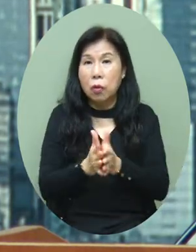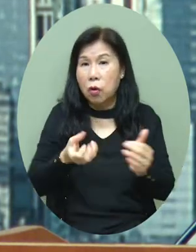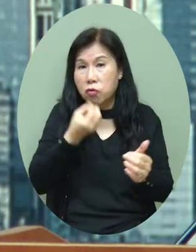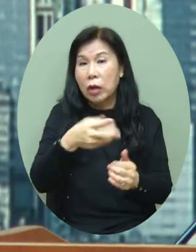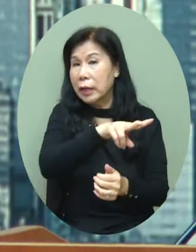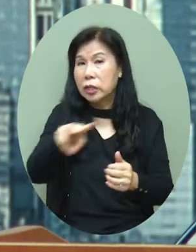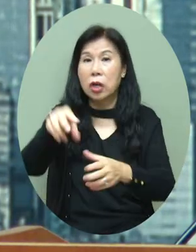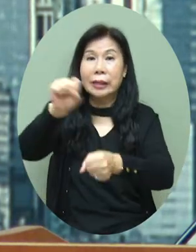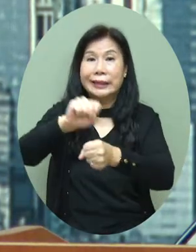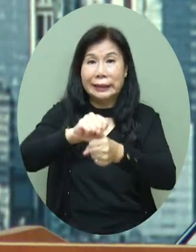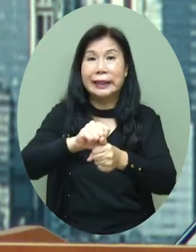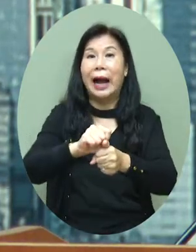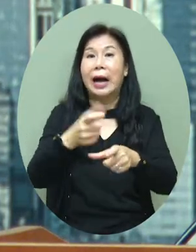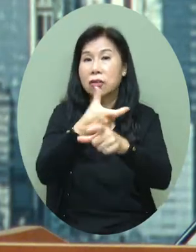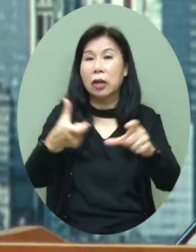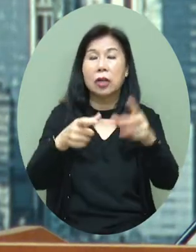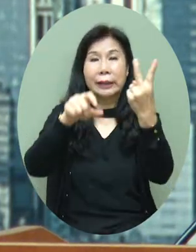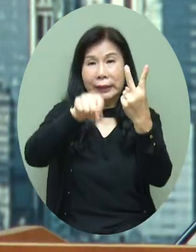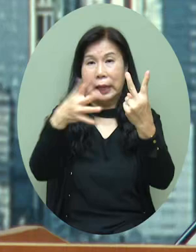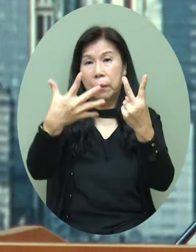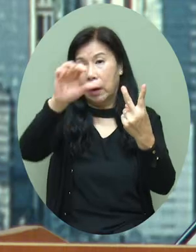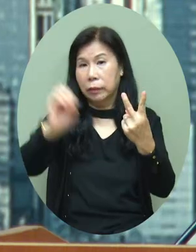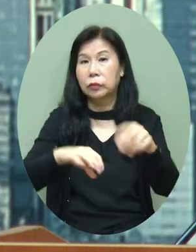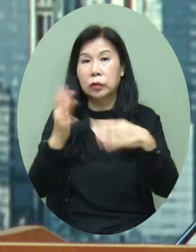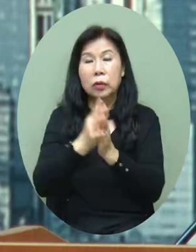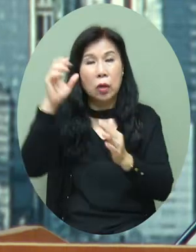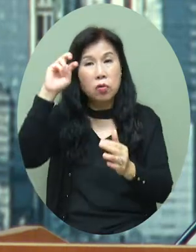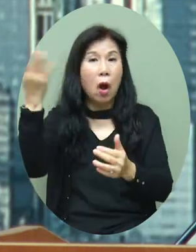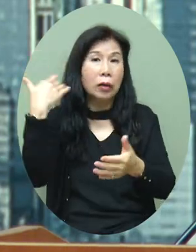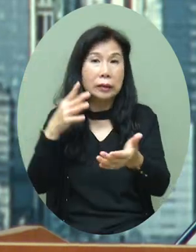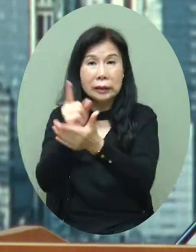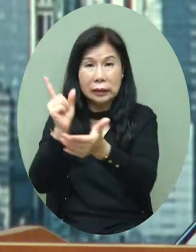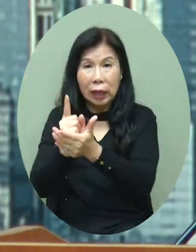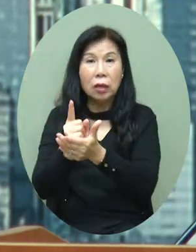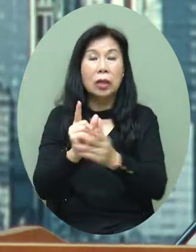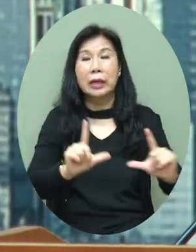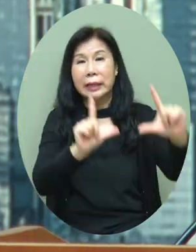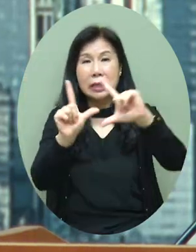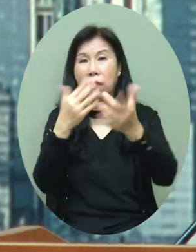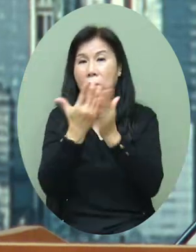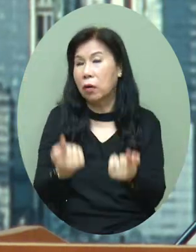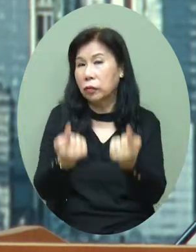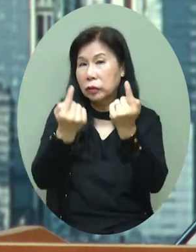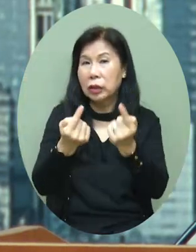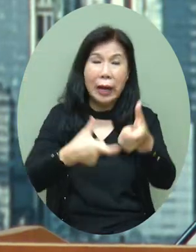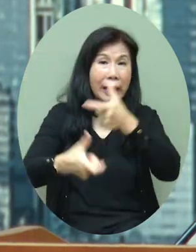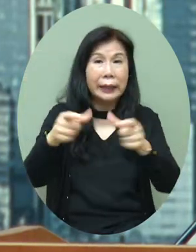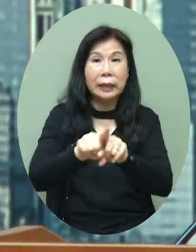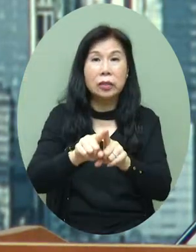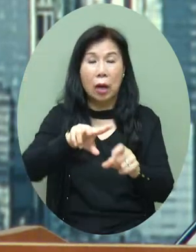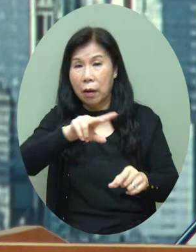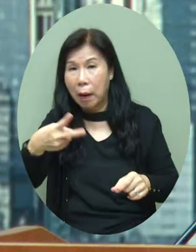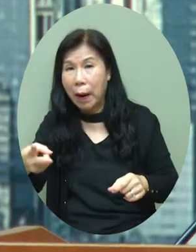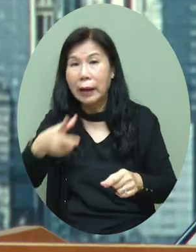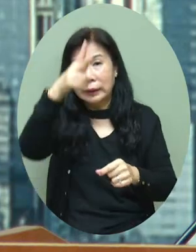of living in the past year, the changes in the economic situation, the government's fiscal position, the positive